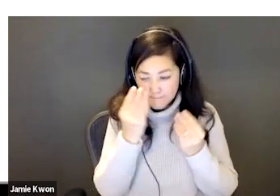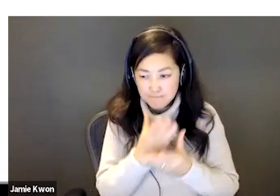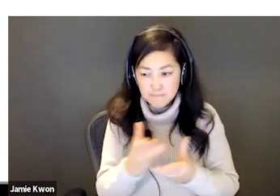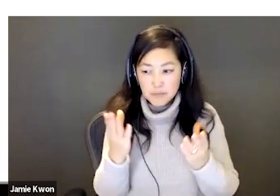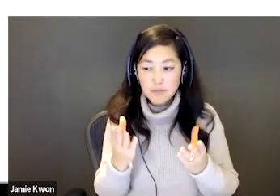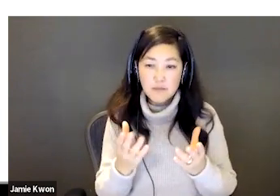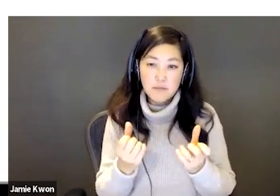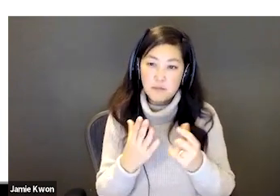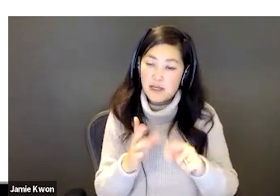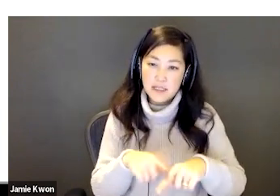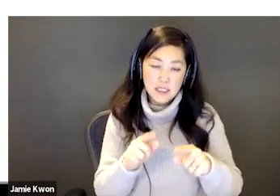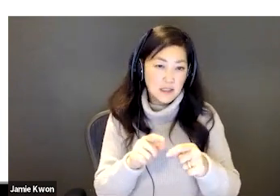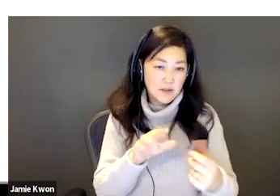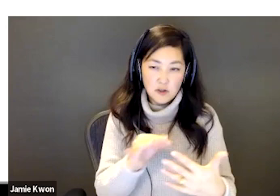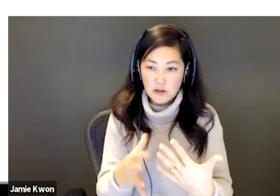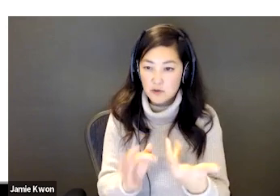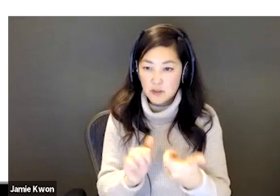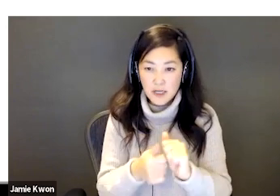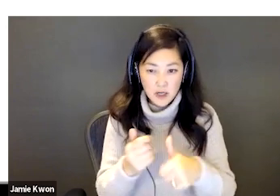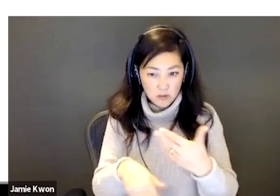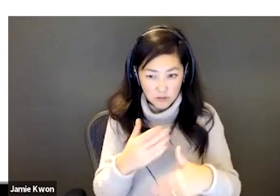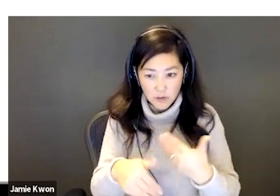many ways to process our traumas.